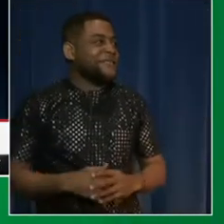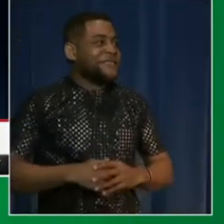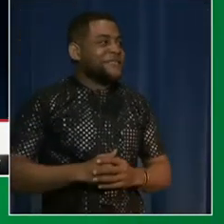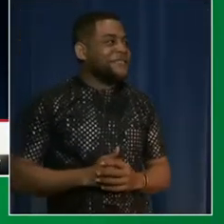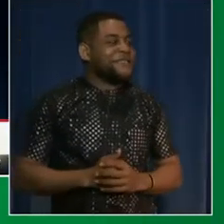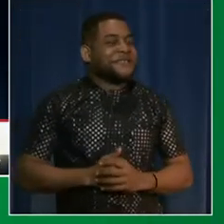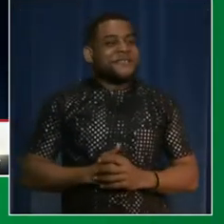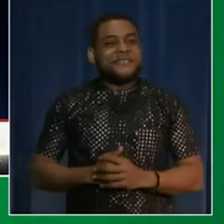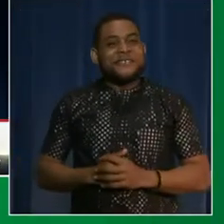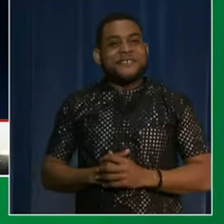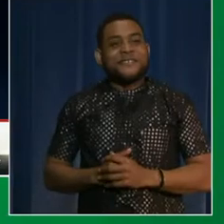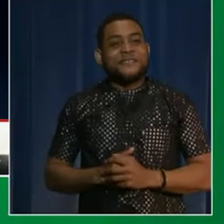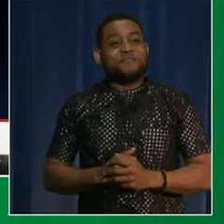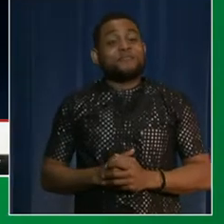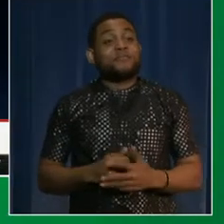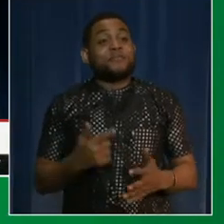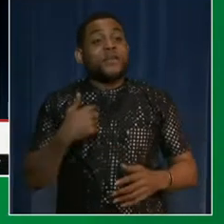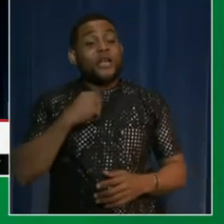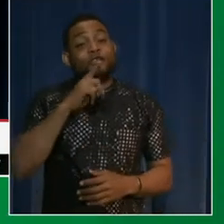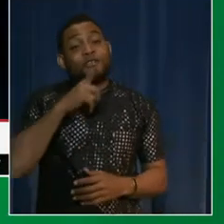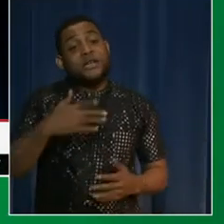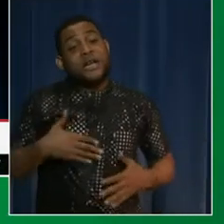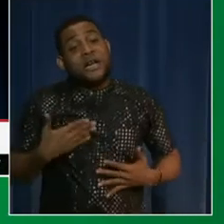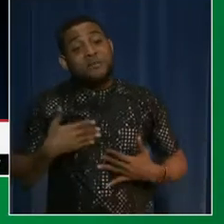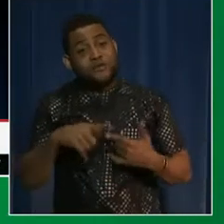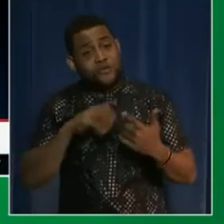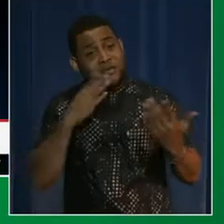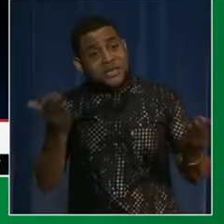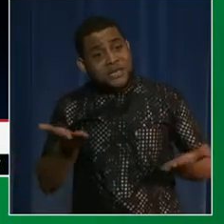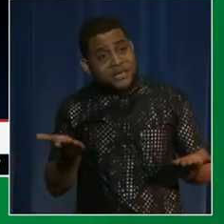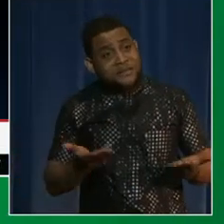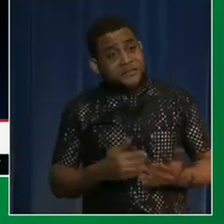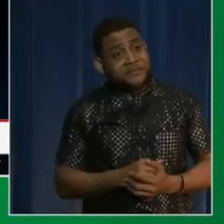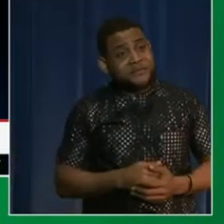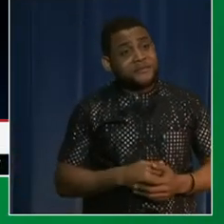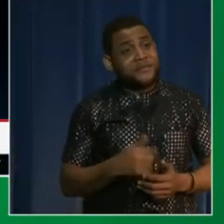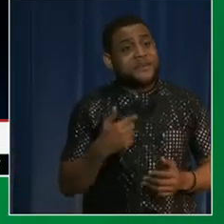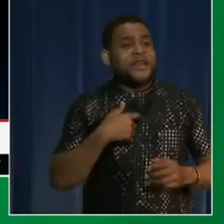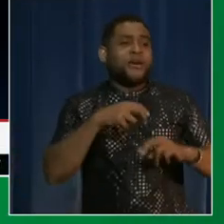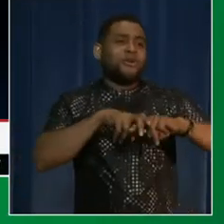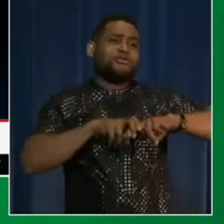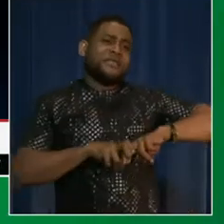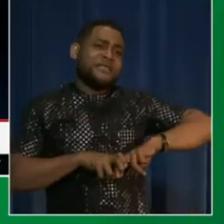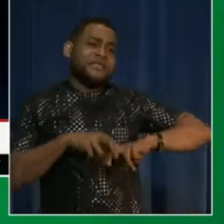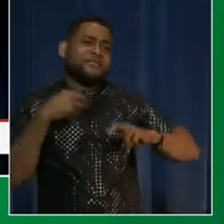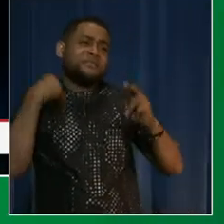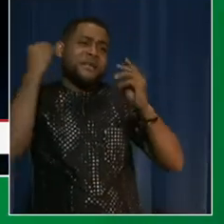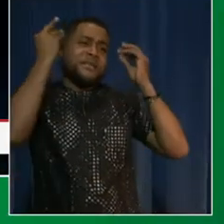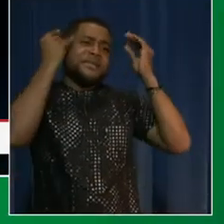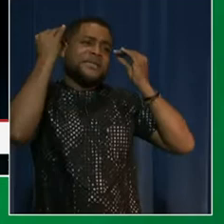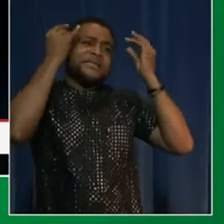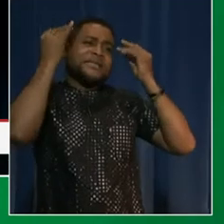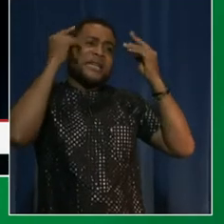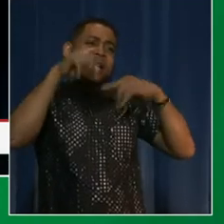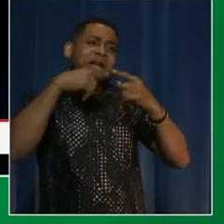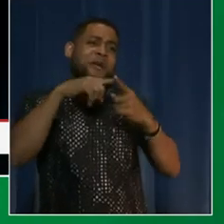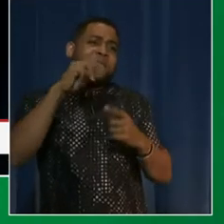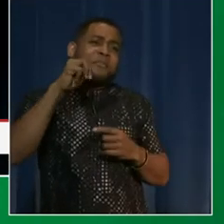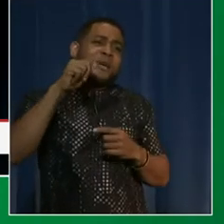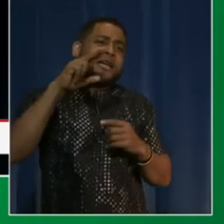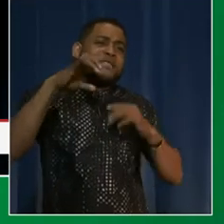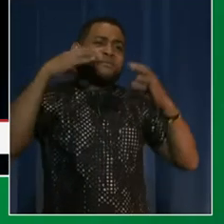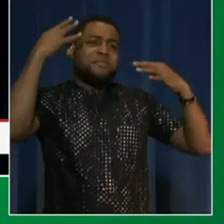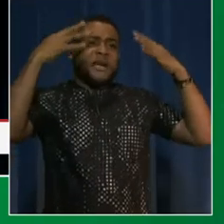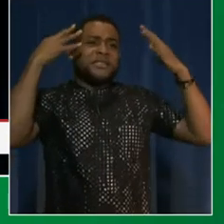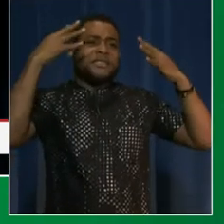I'm really happy to be here. As I was sitting here, I was thinking about March Madness 1, 2,